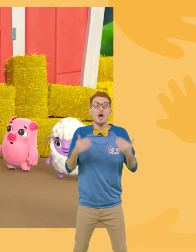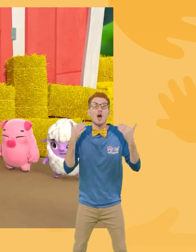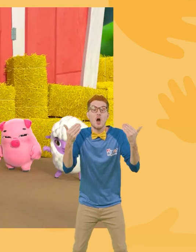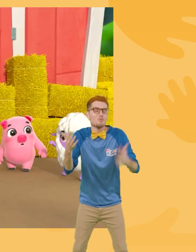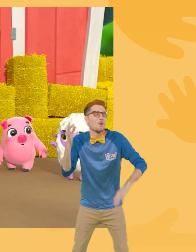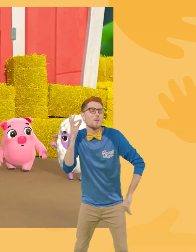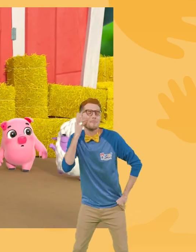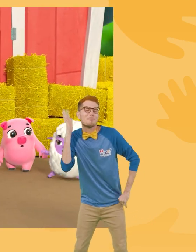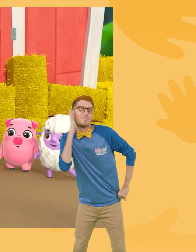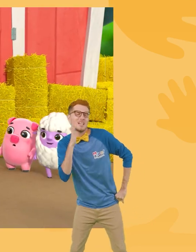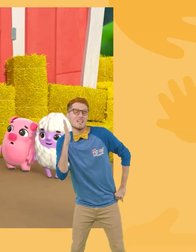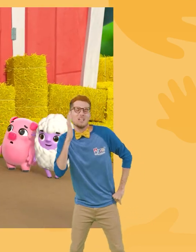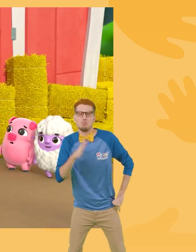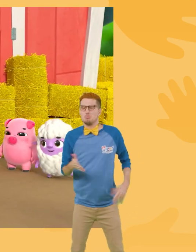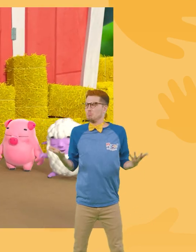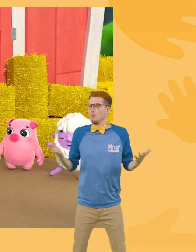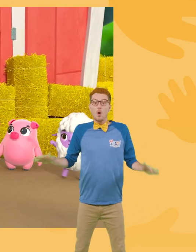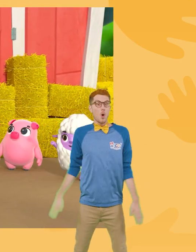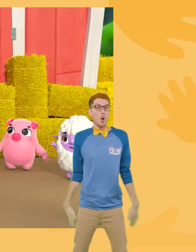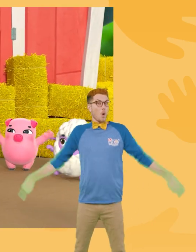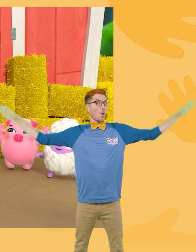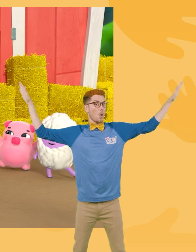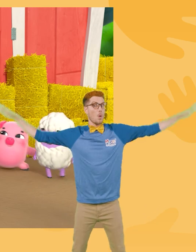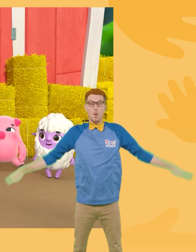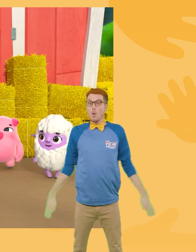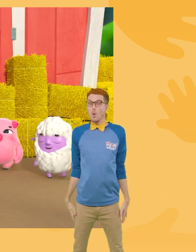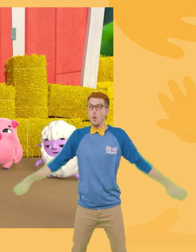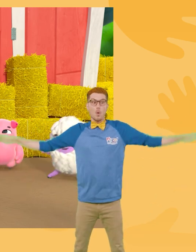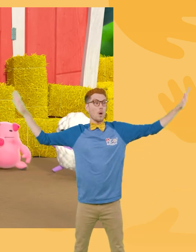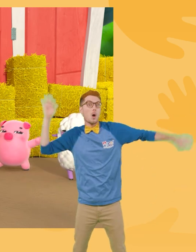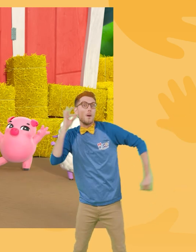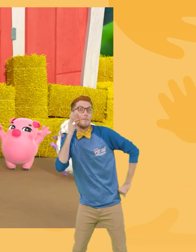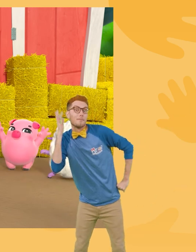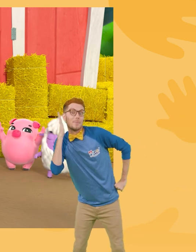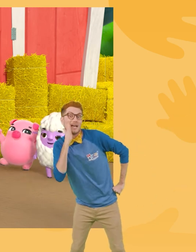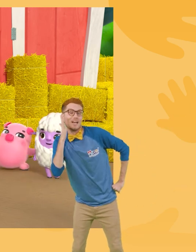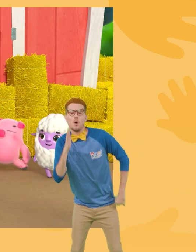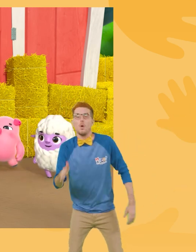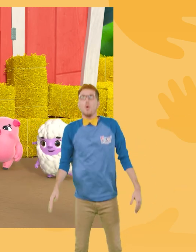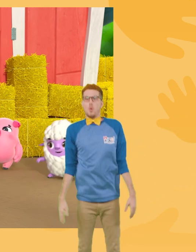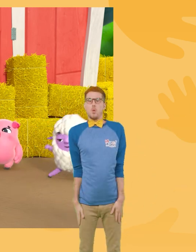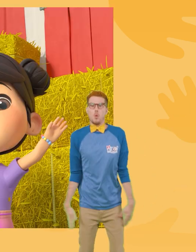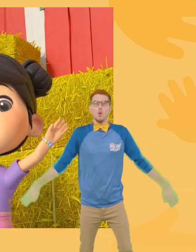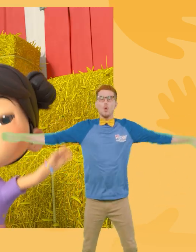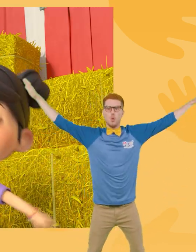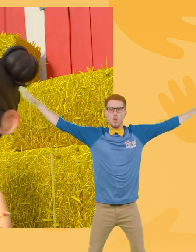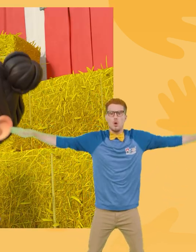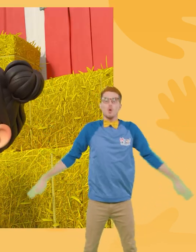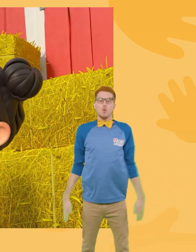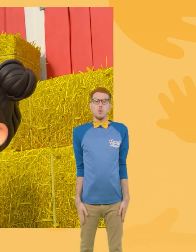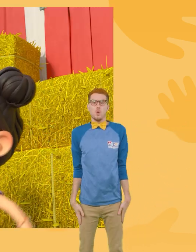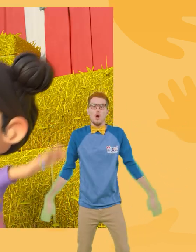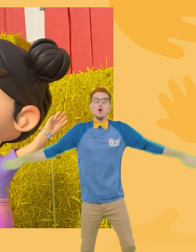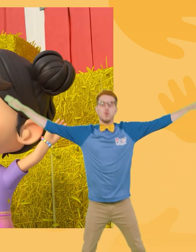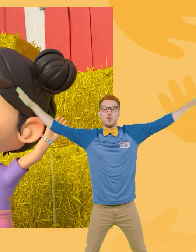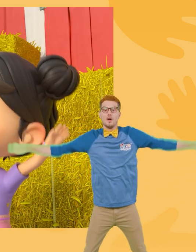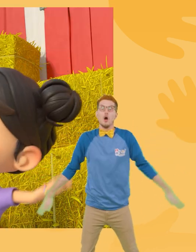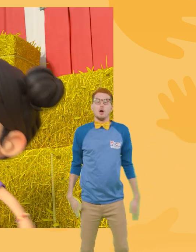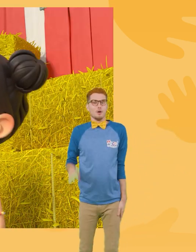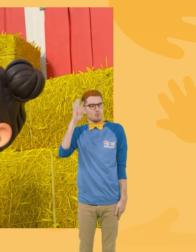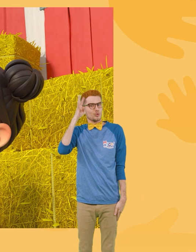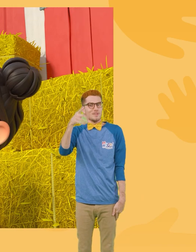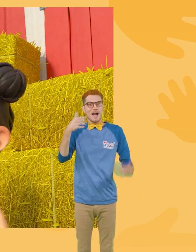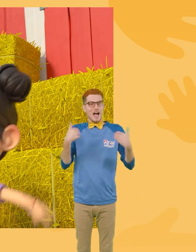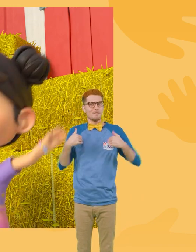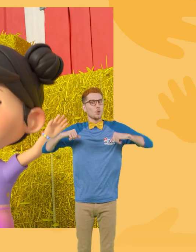Let's do the buzzy bee by waving our arms. Buzzy bee, buzzy bee. Pretend you